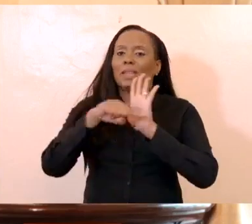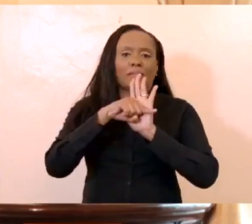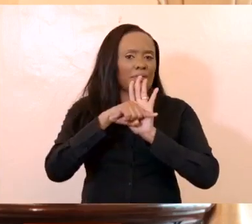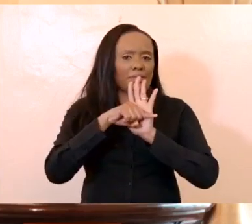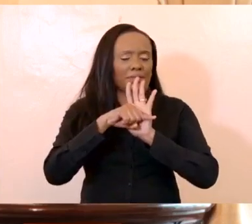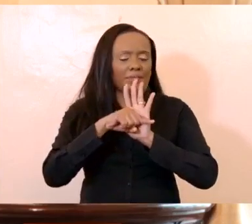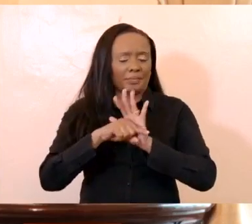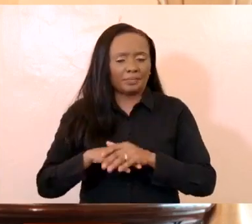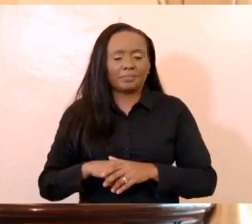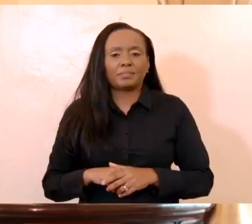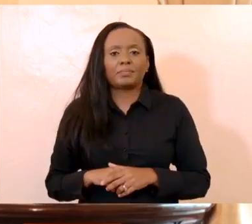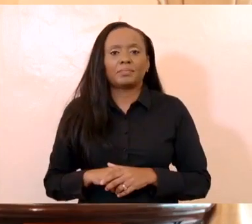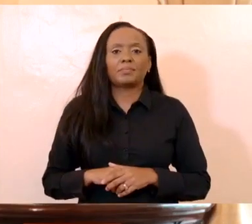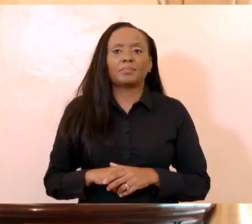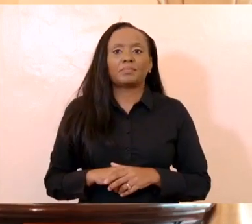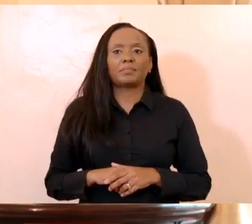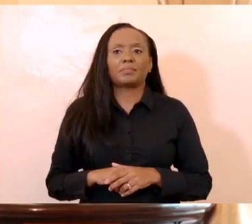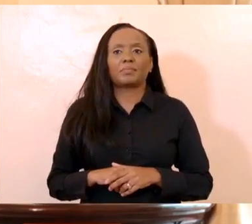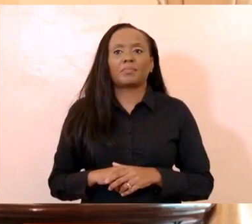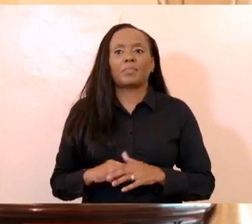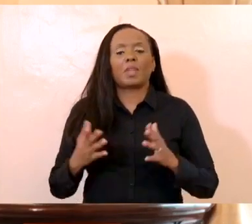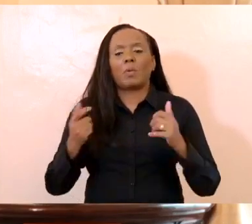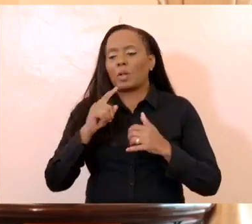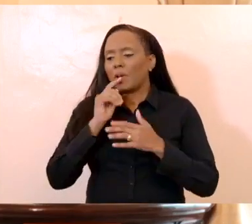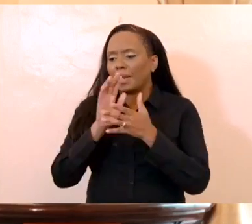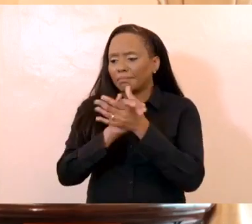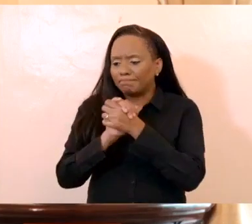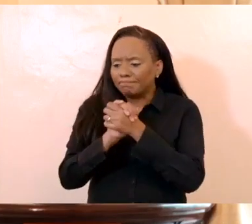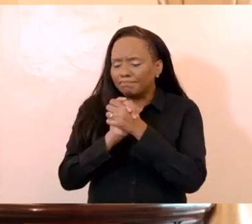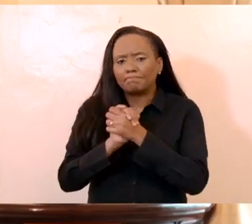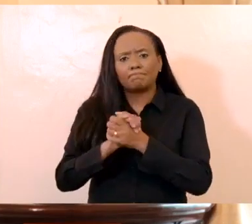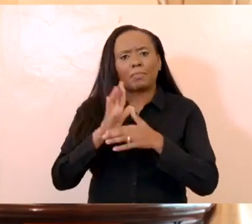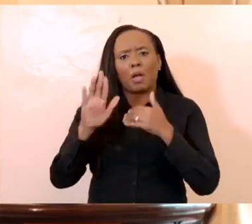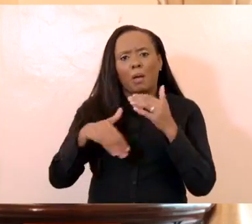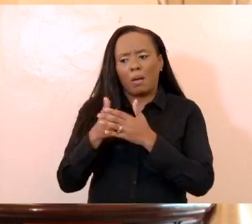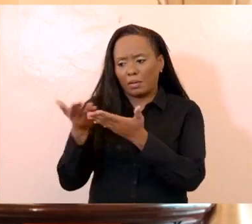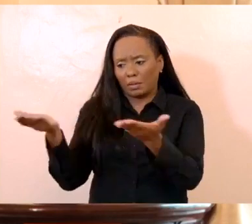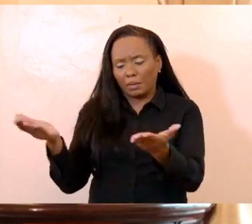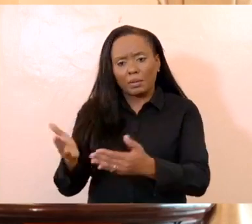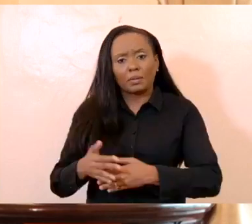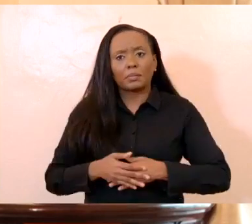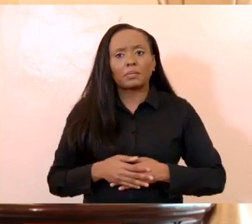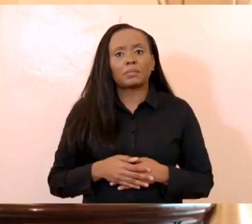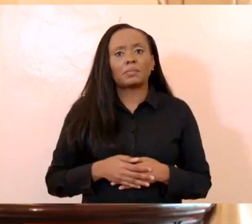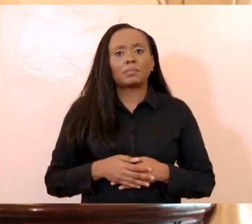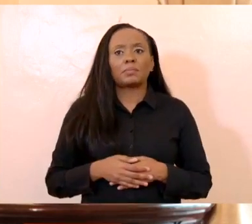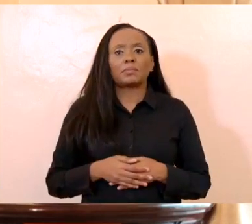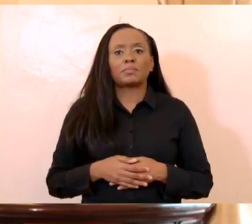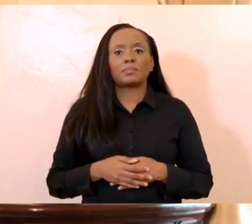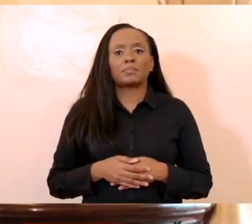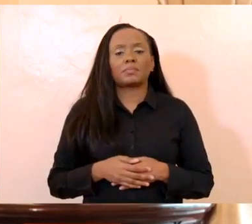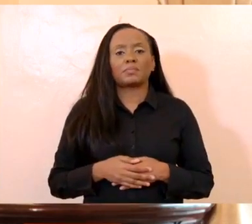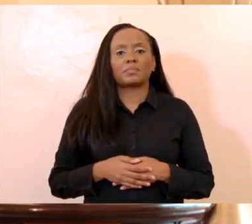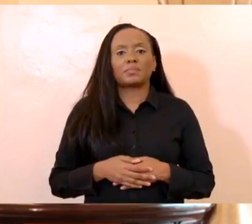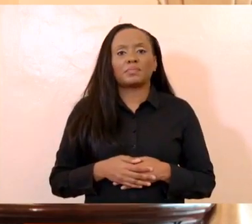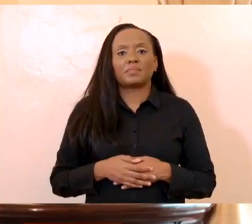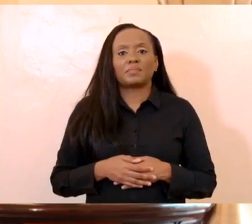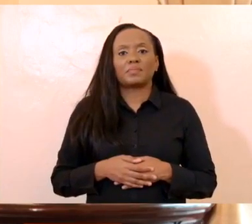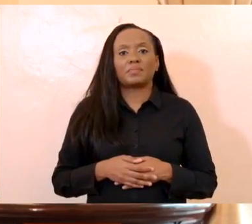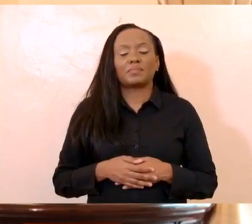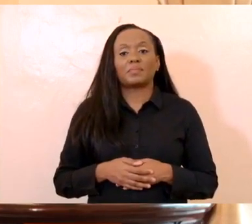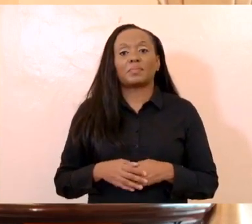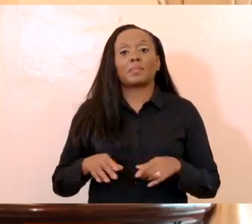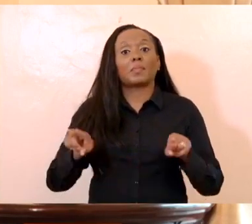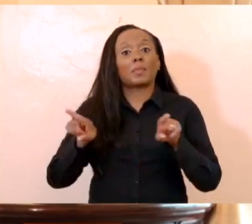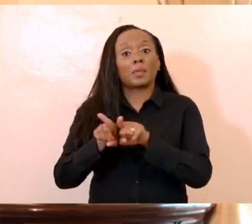I wish to commend all of those who are keeping on top of that. And I want to commend the selfless, courageous